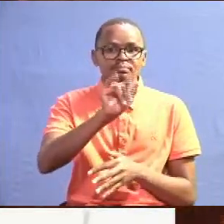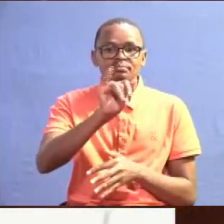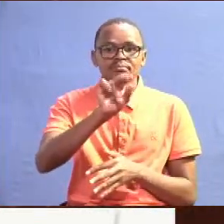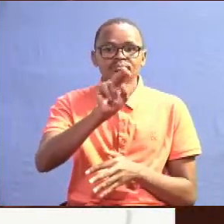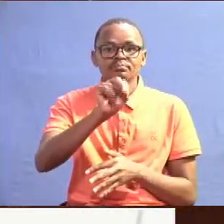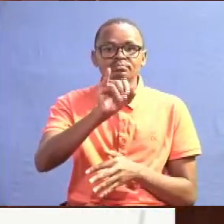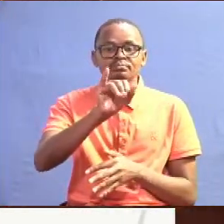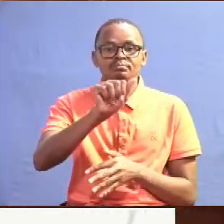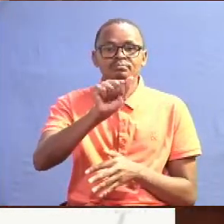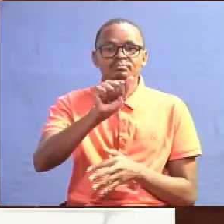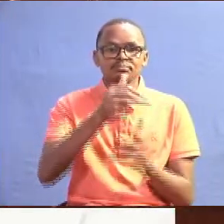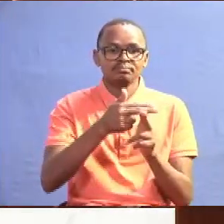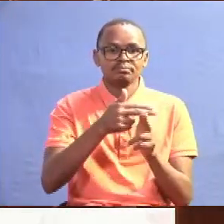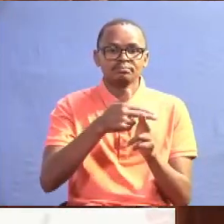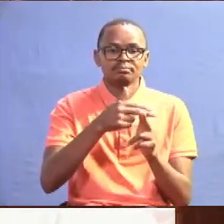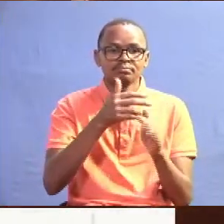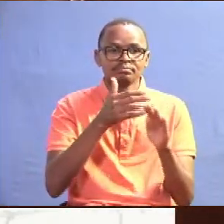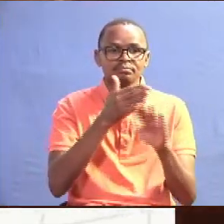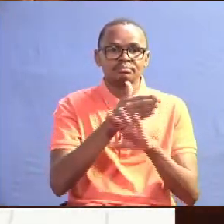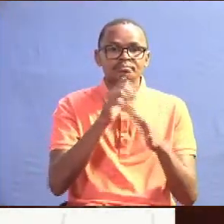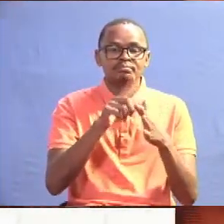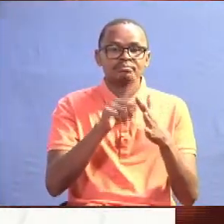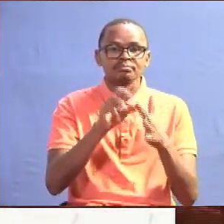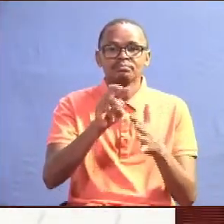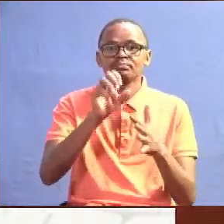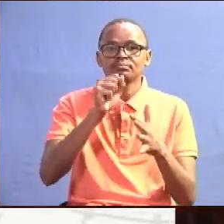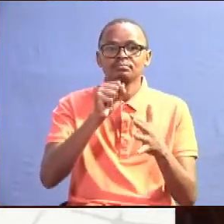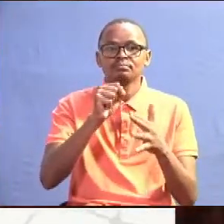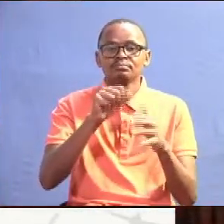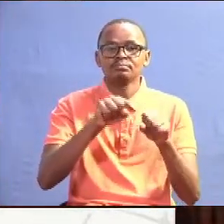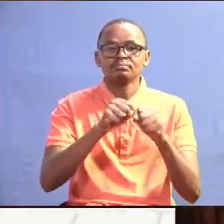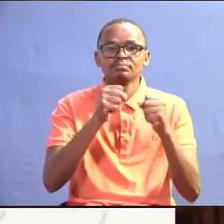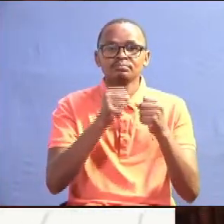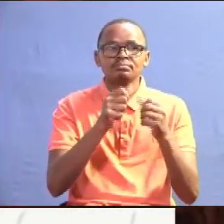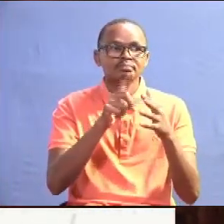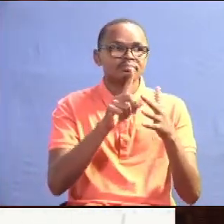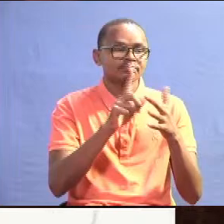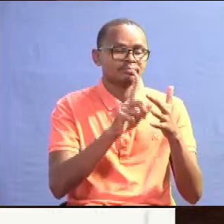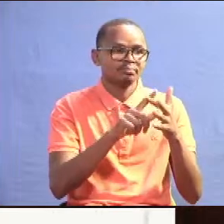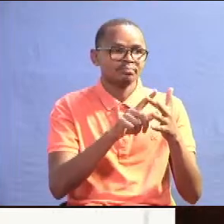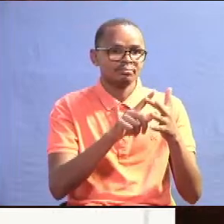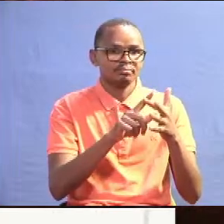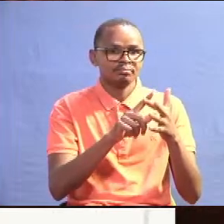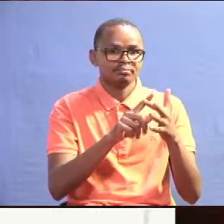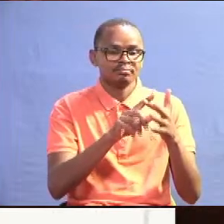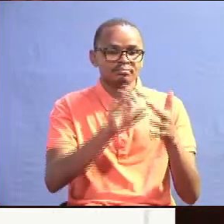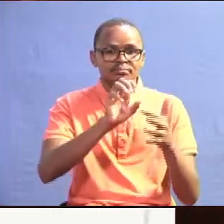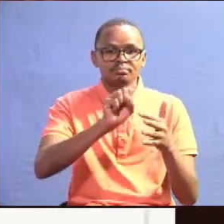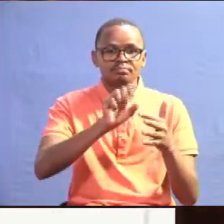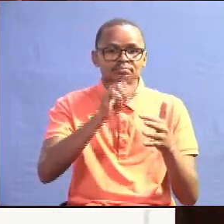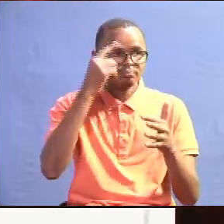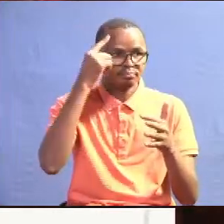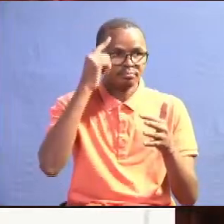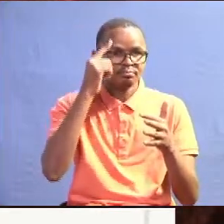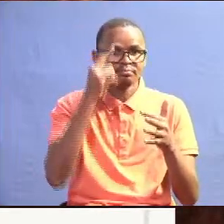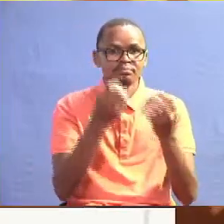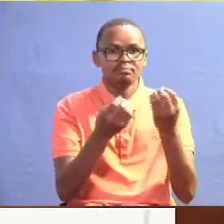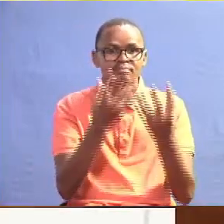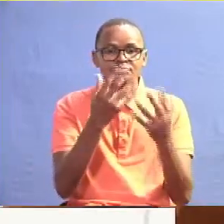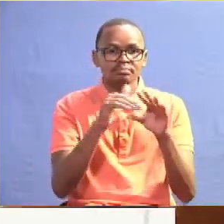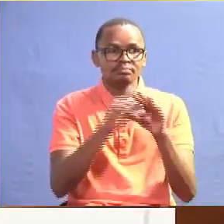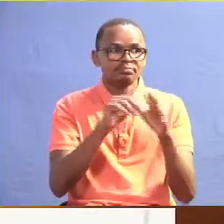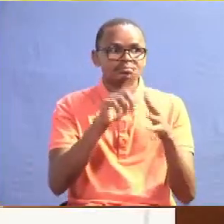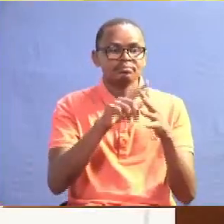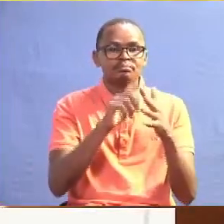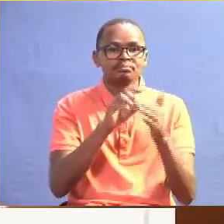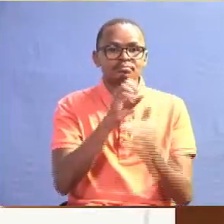visited the scene soon after the fire broke out, was distraught over the destruction, blaming the slow response of the fire department. He